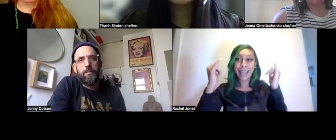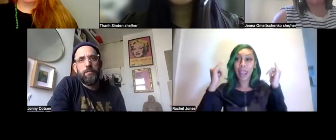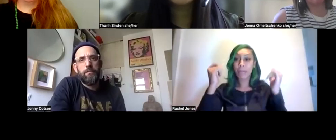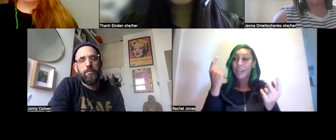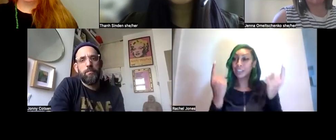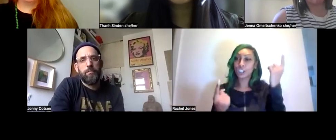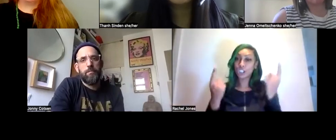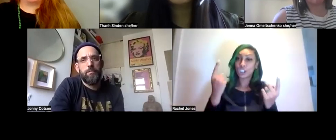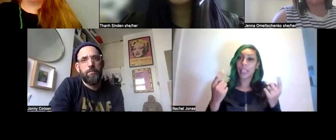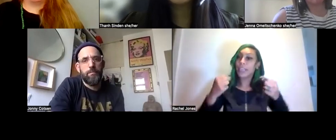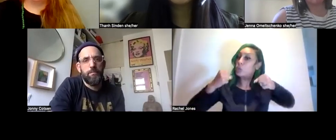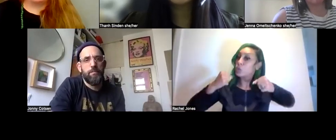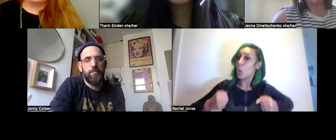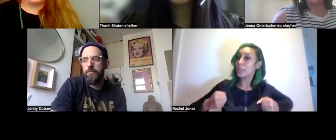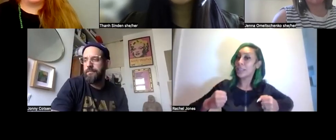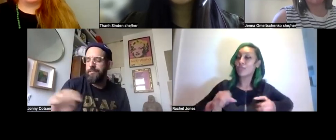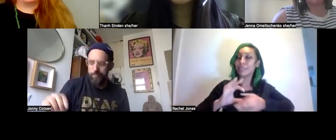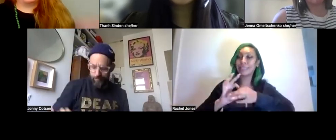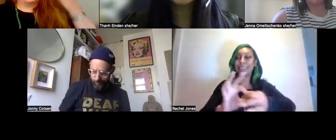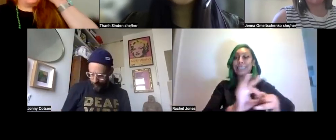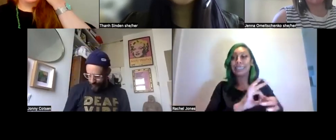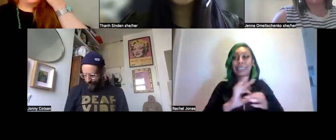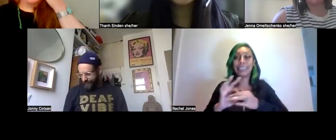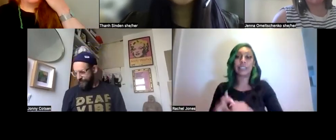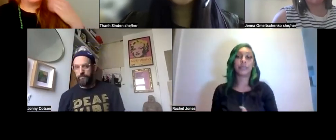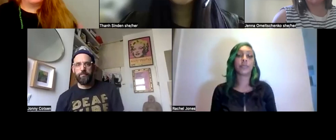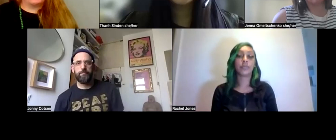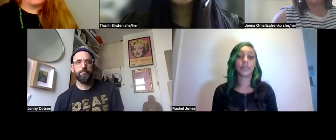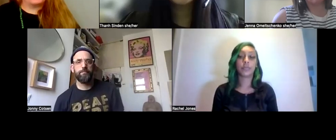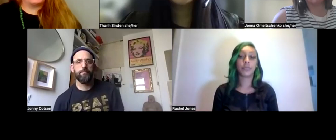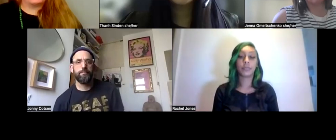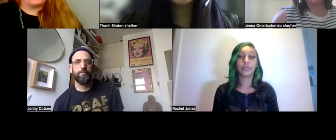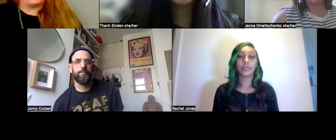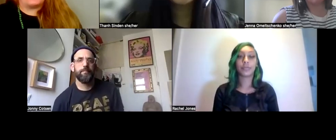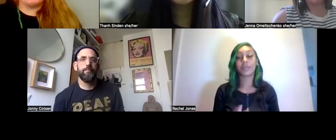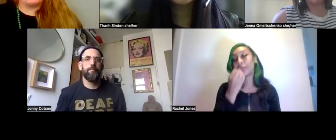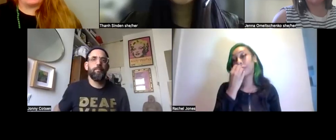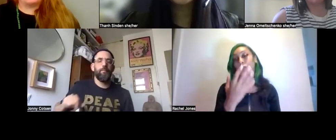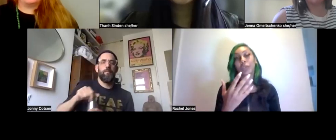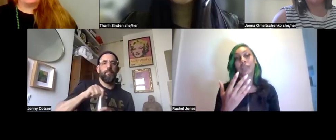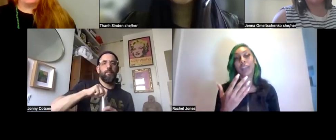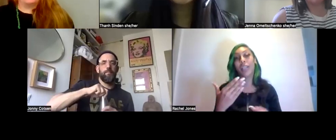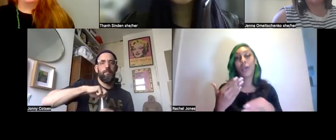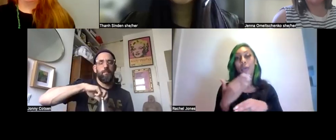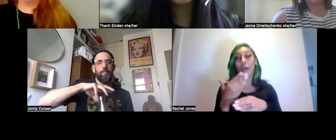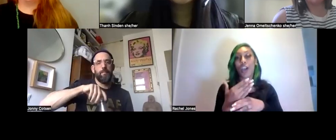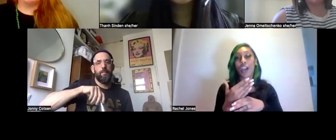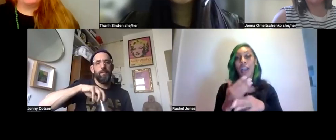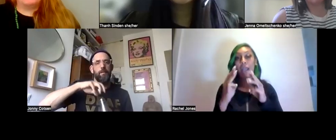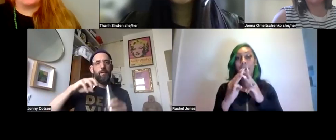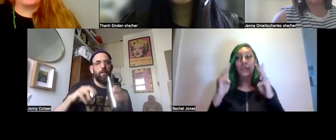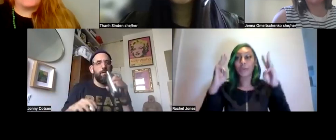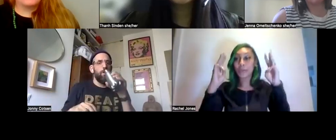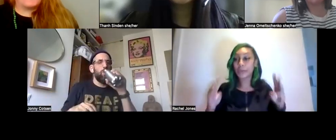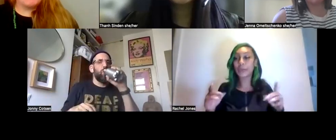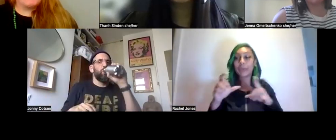solidarity. Amazing. Thank you, Tan. Some incredible work that you're doing there at Museum Detox. That